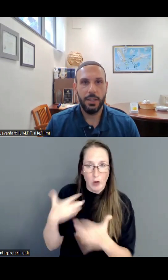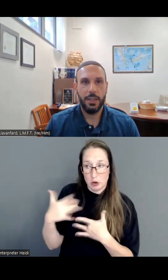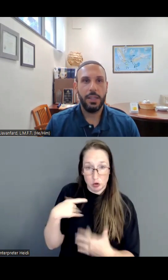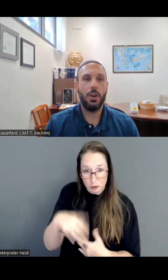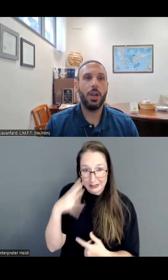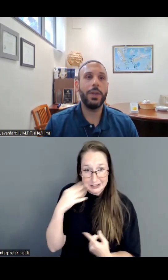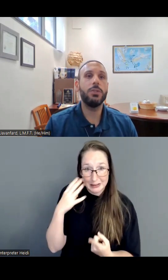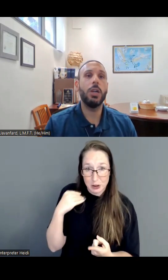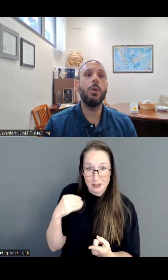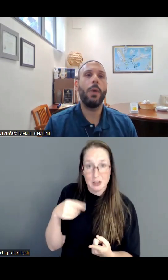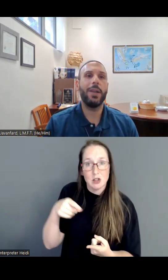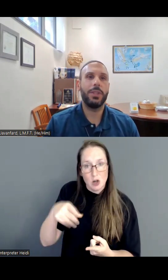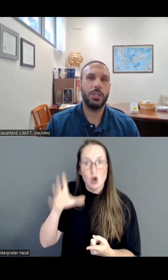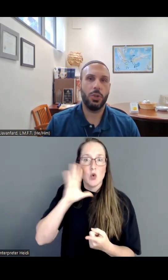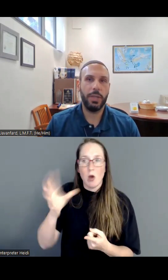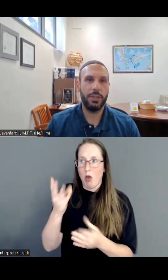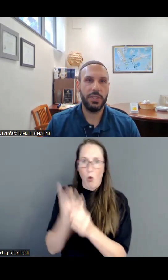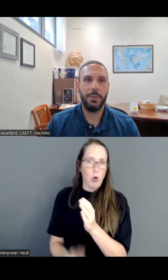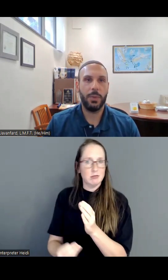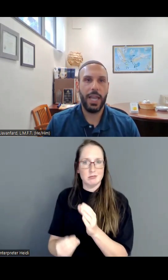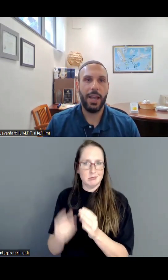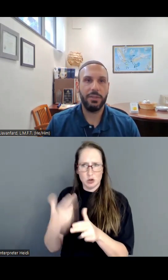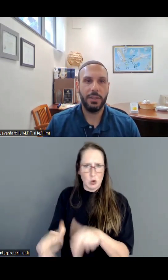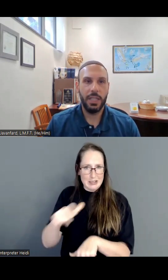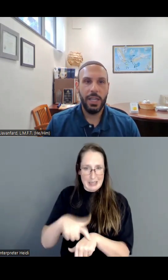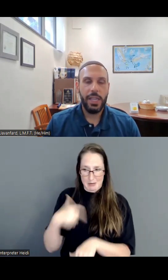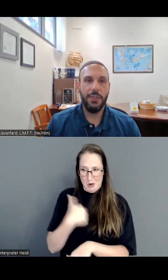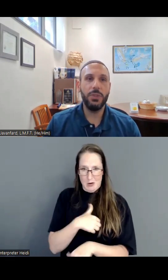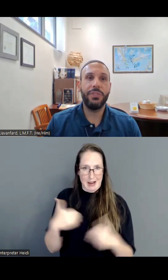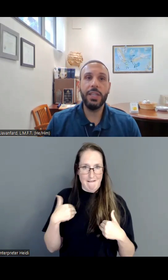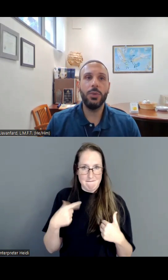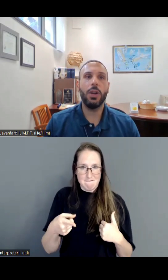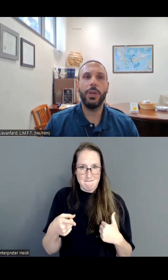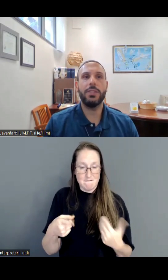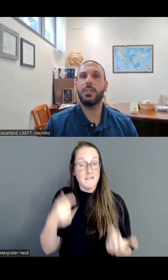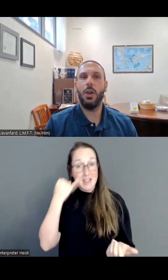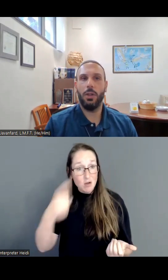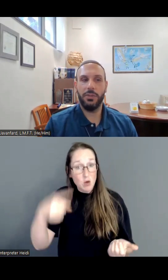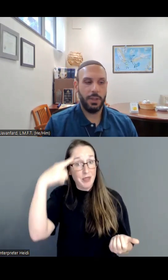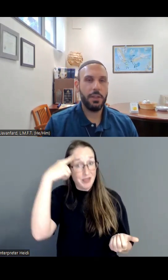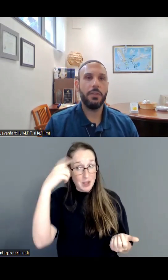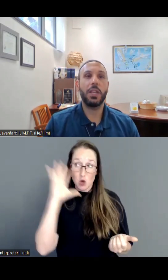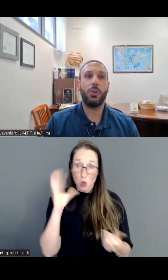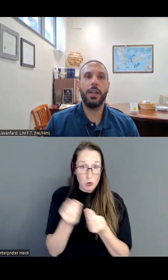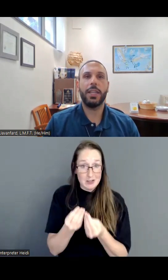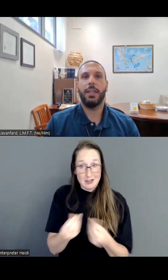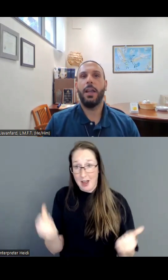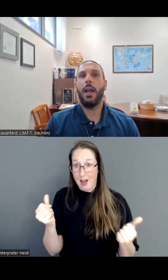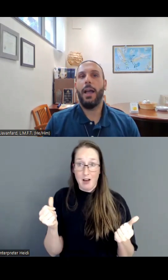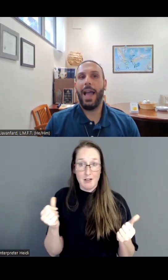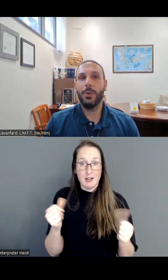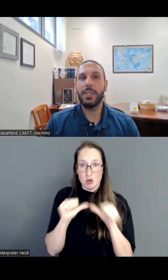experienced are going to go away within the short period of time that we have. If you think you are going to solve the